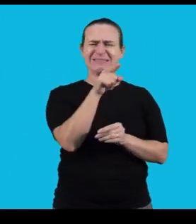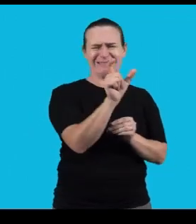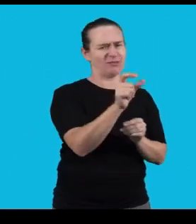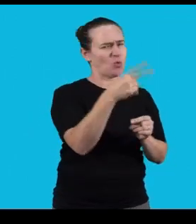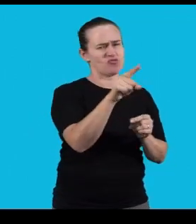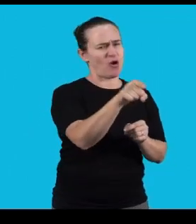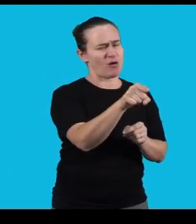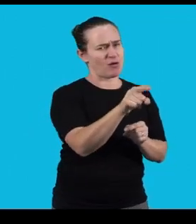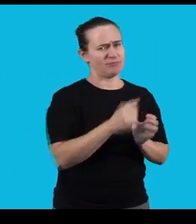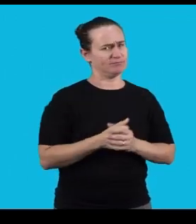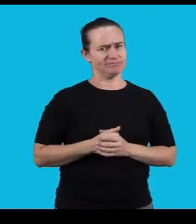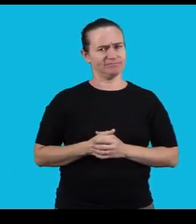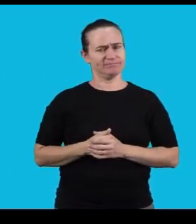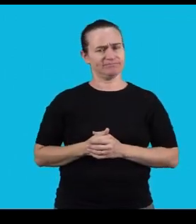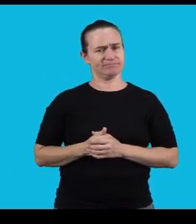cerebellum.